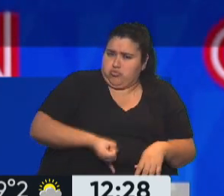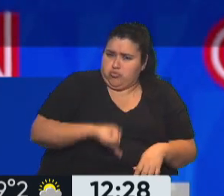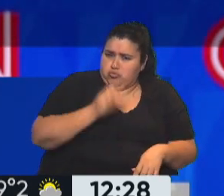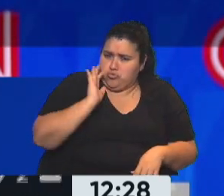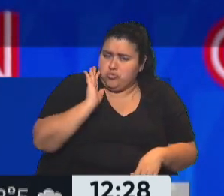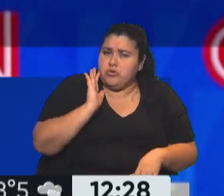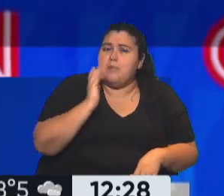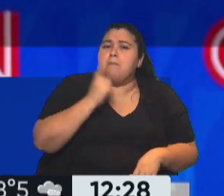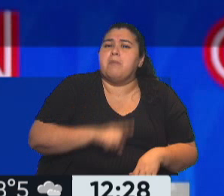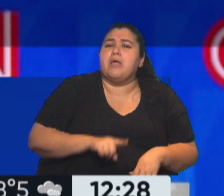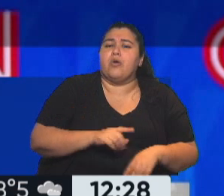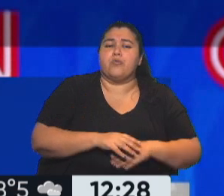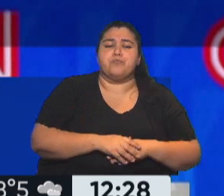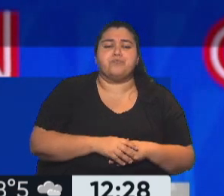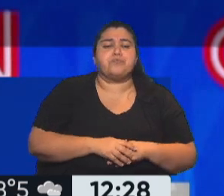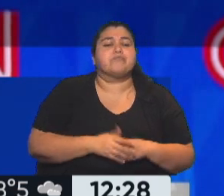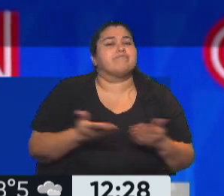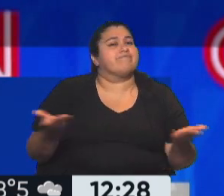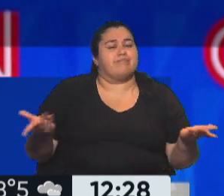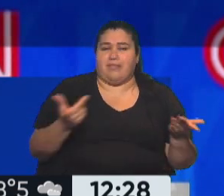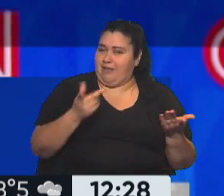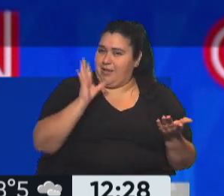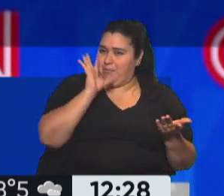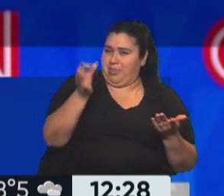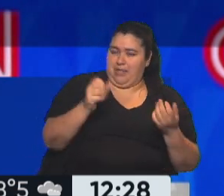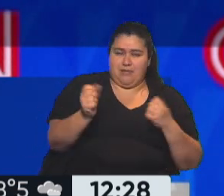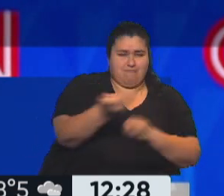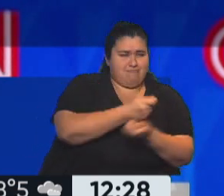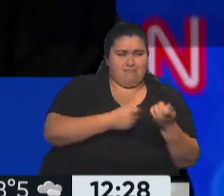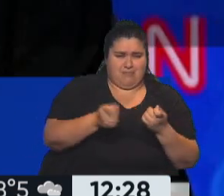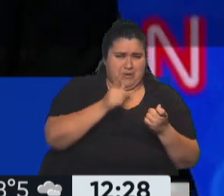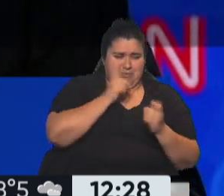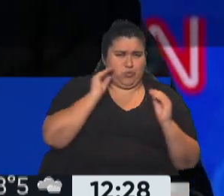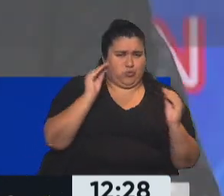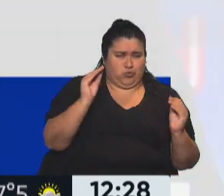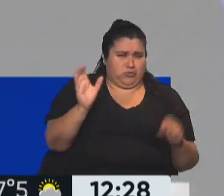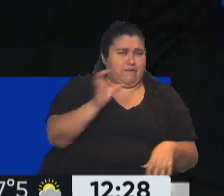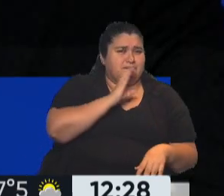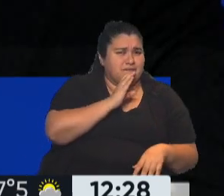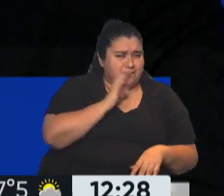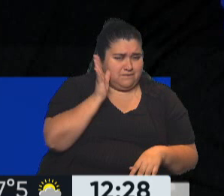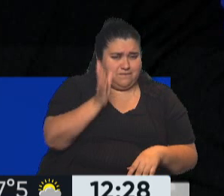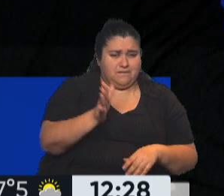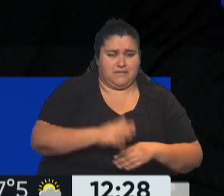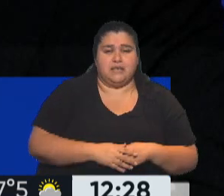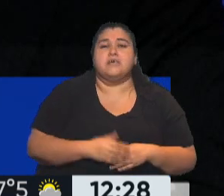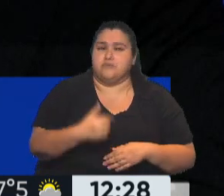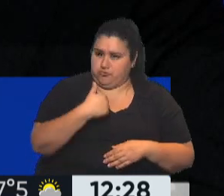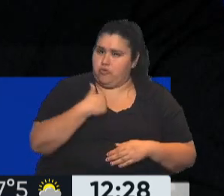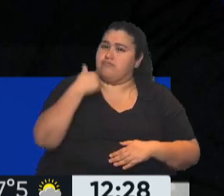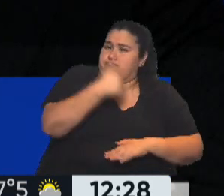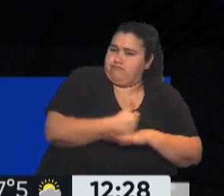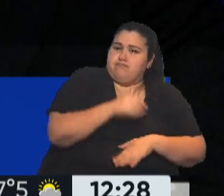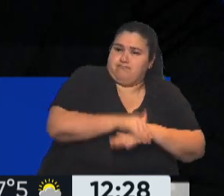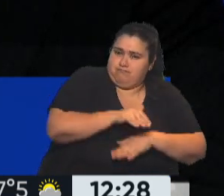rather accepted these, but the fraud and everything else was ridiculous. I'm running again. I